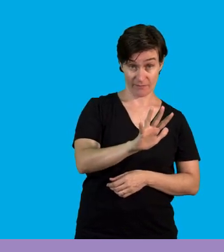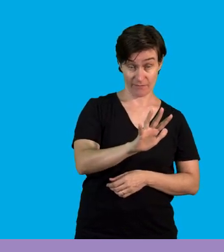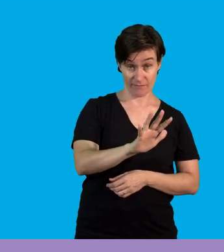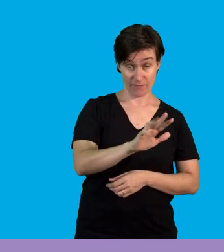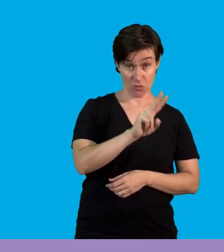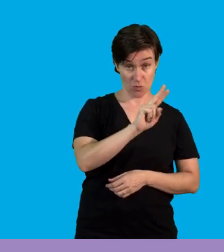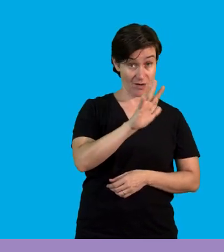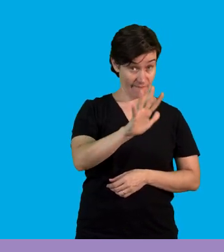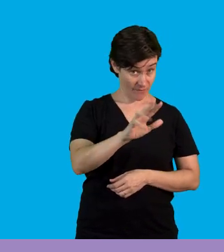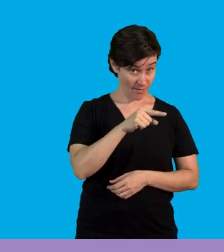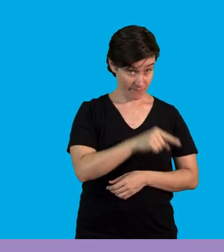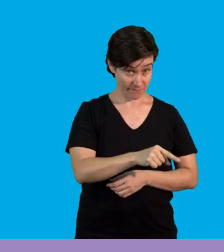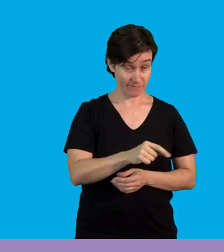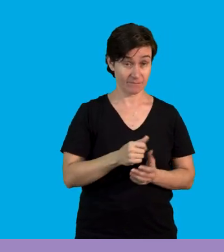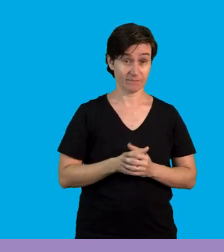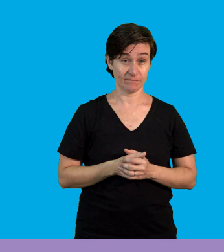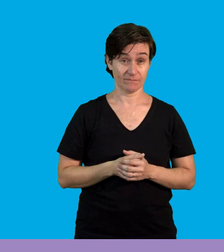25 is what we are dealing with,